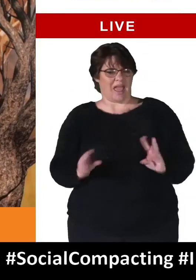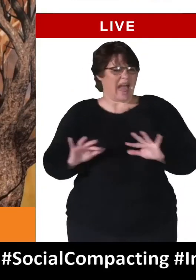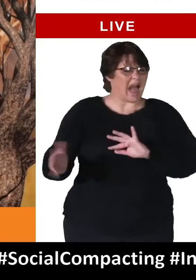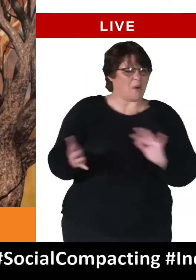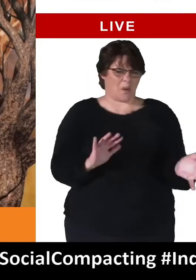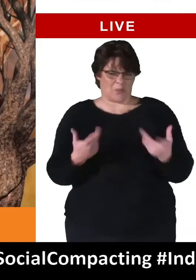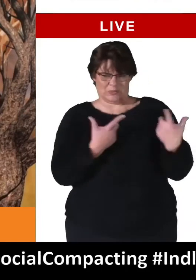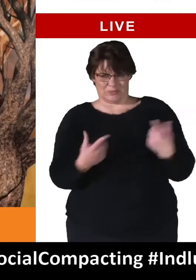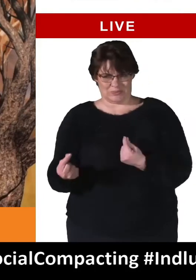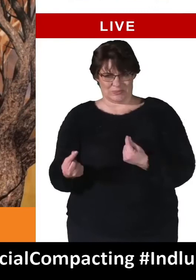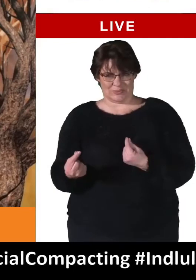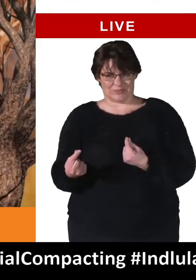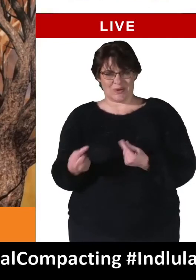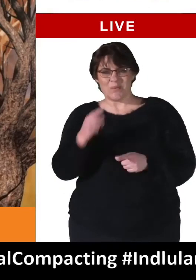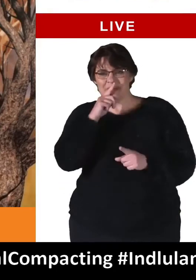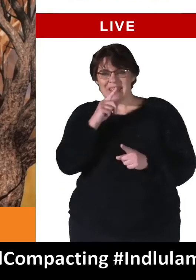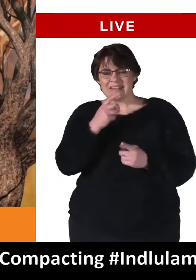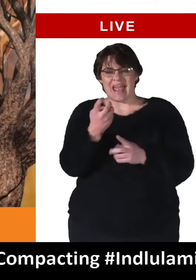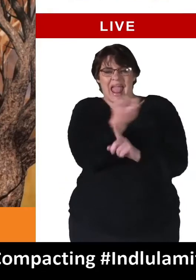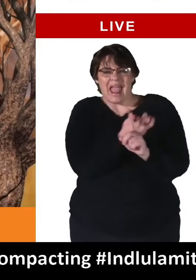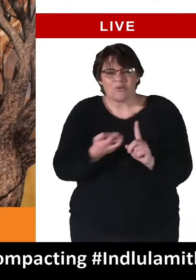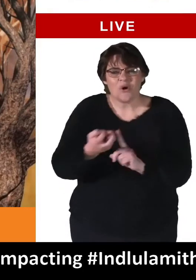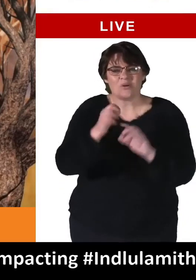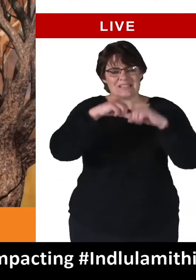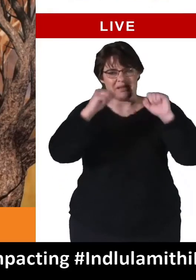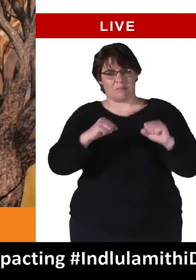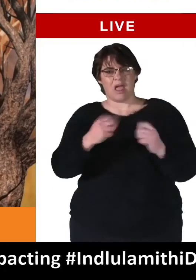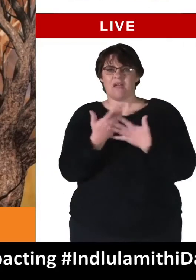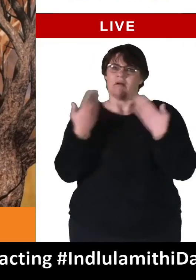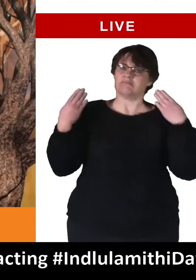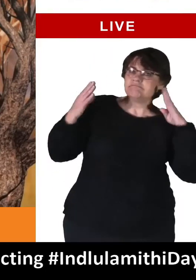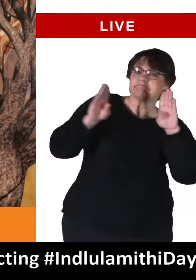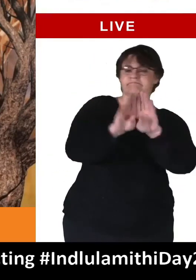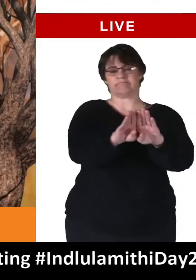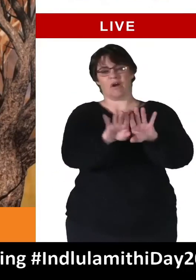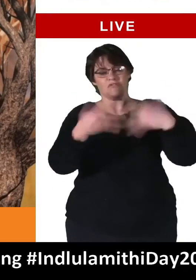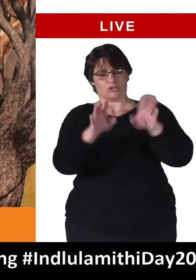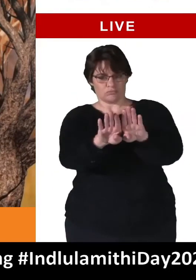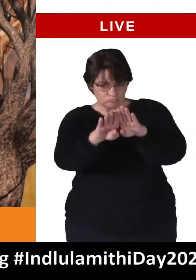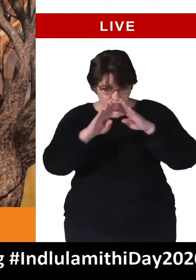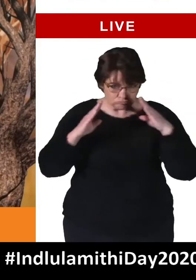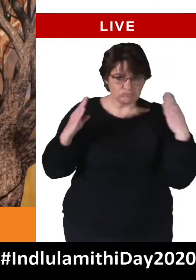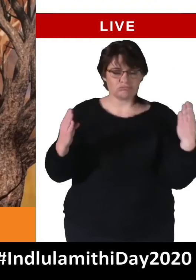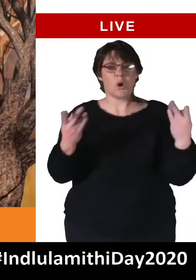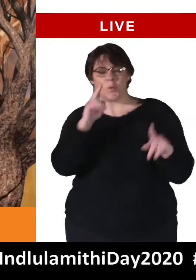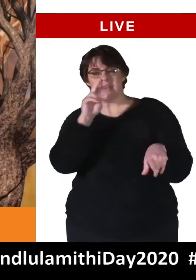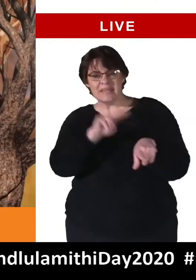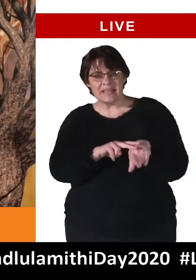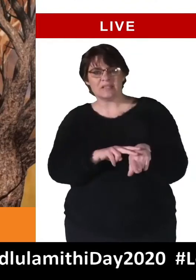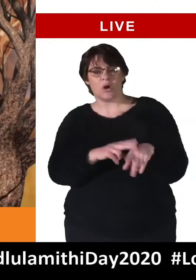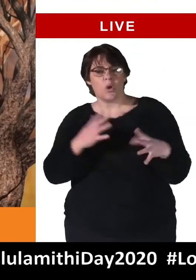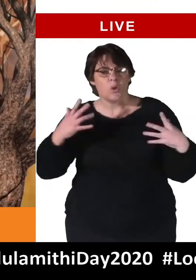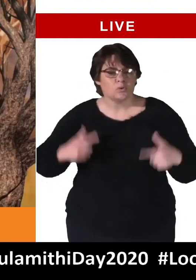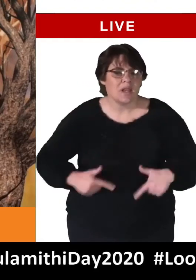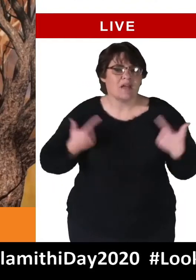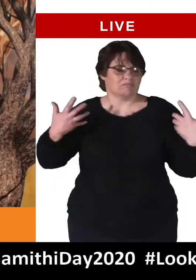way? In a way, the ecosystem of things, when we come out of a lockdown, we should know that we have to coexist with the